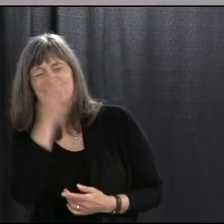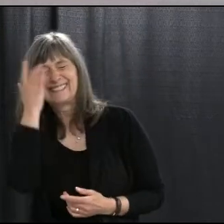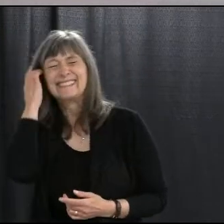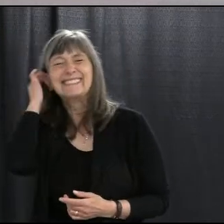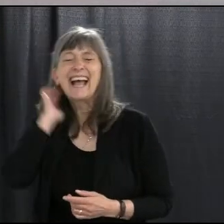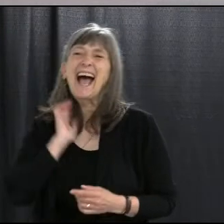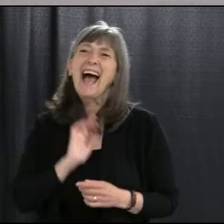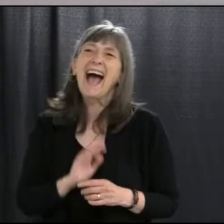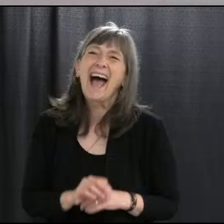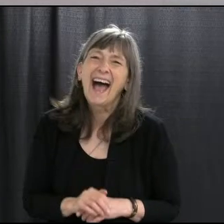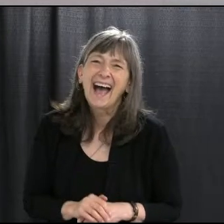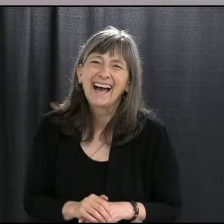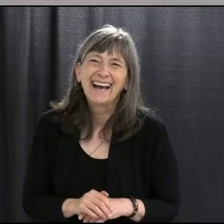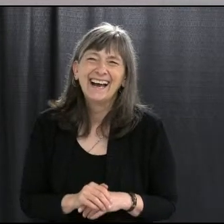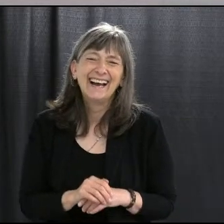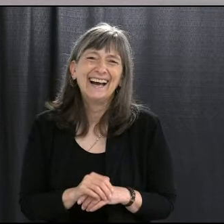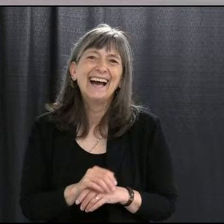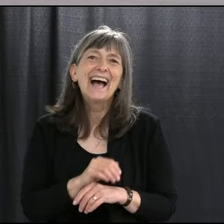But